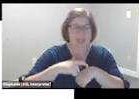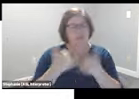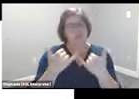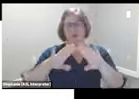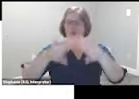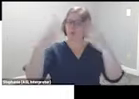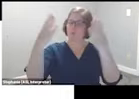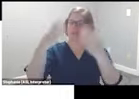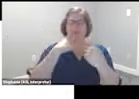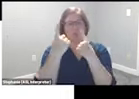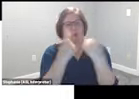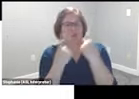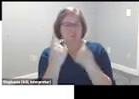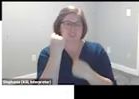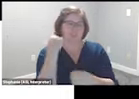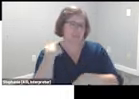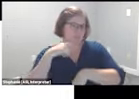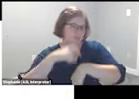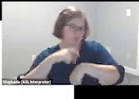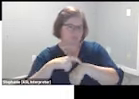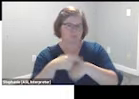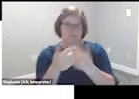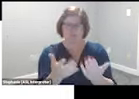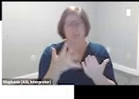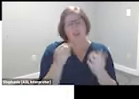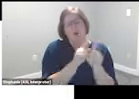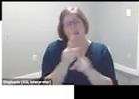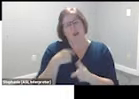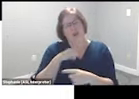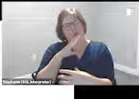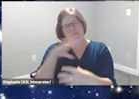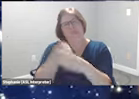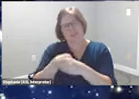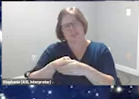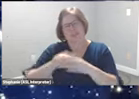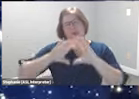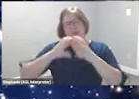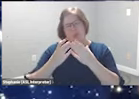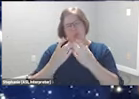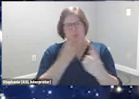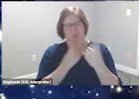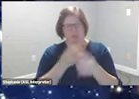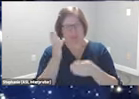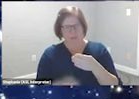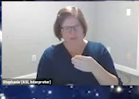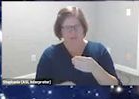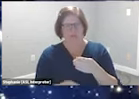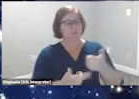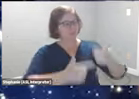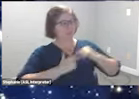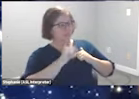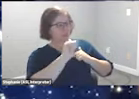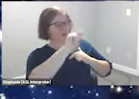there's time, and also to participate in the group question period at the end. Back to you, Anna. Thank you so much. I really appreciate that. We